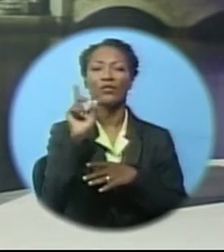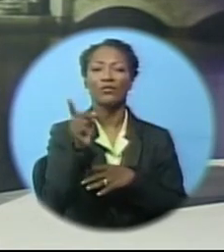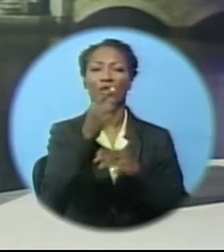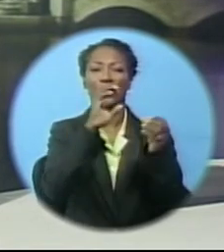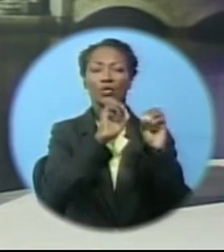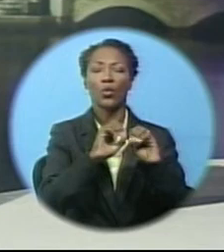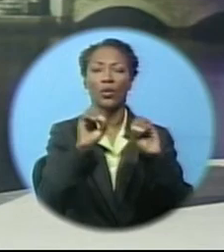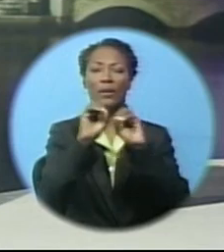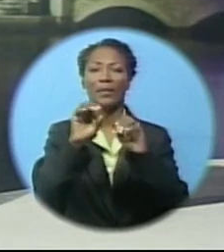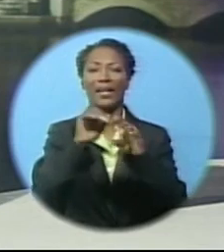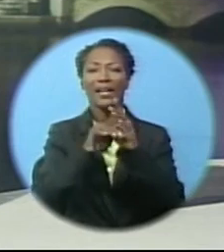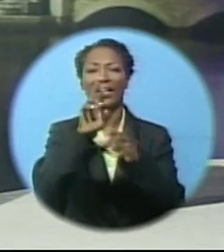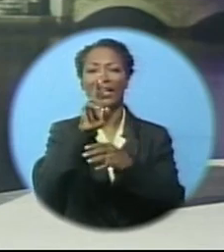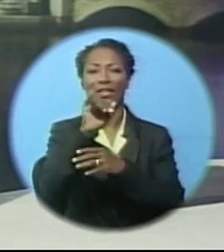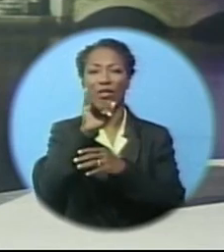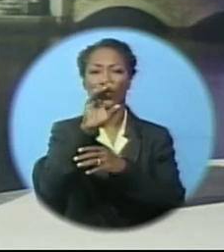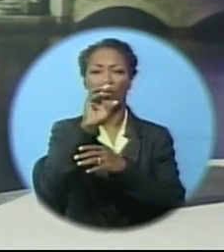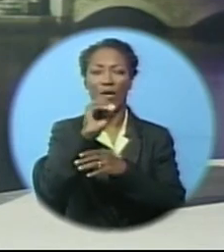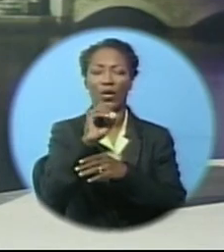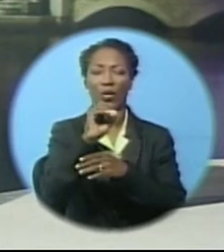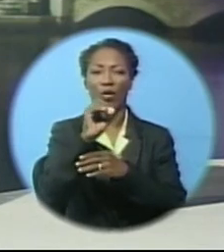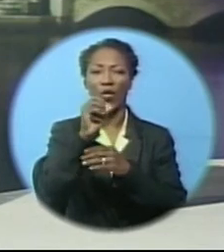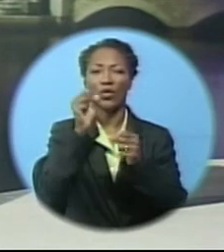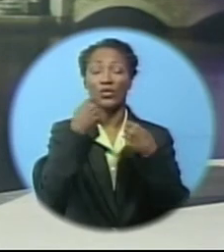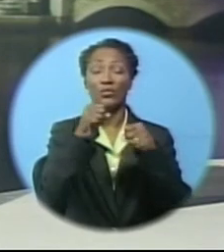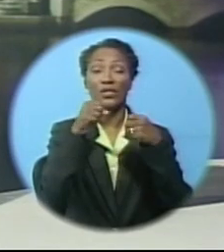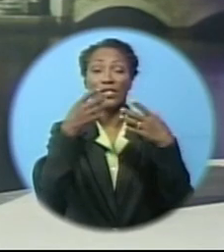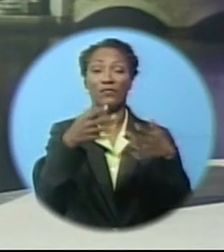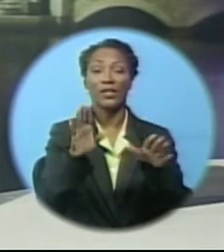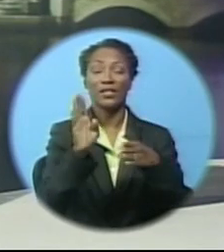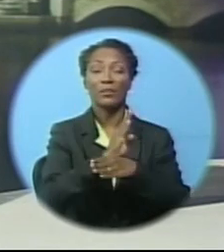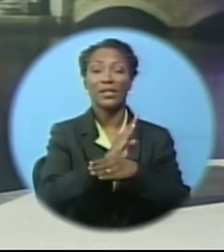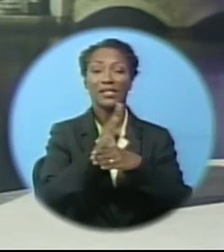Olympiad in Rio. That's it for sports, the business report. Coming